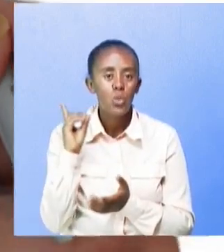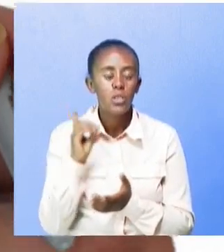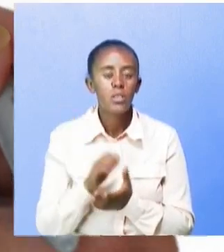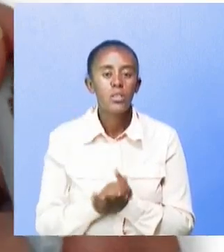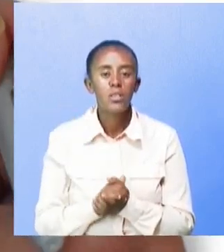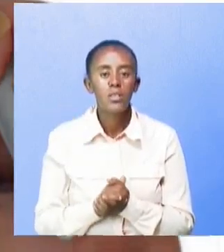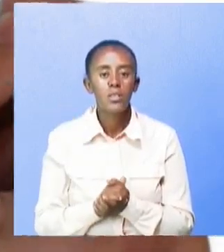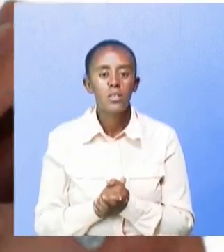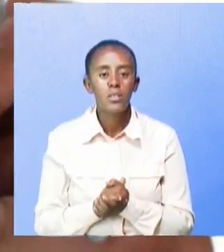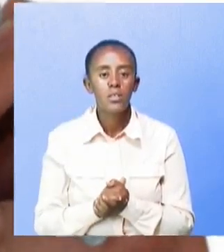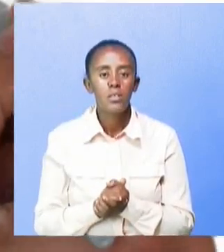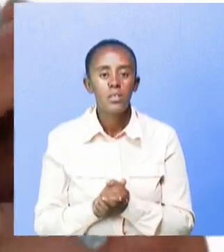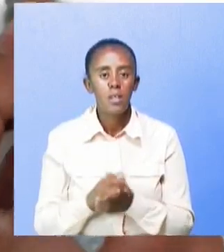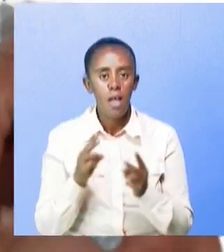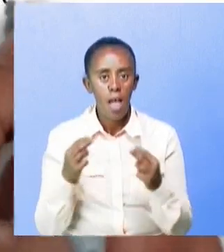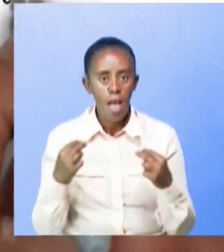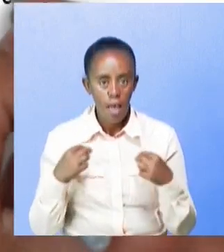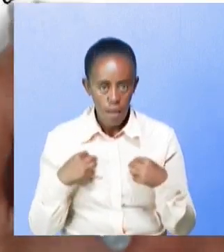have